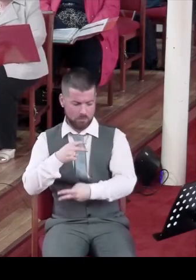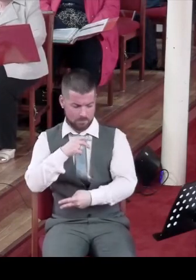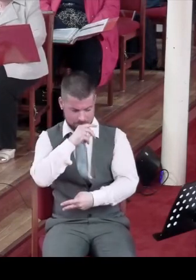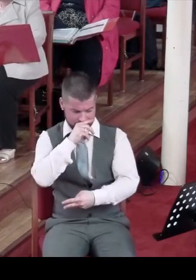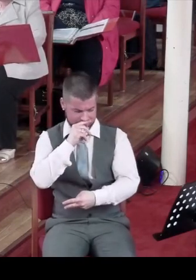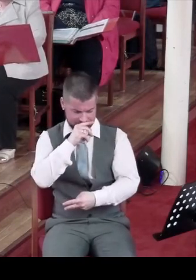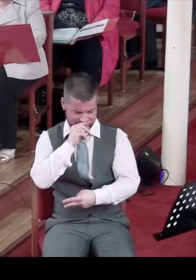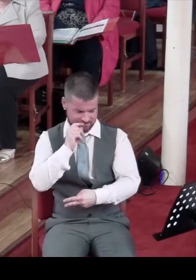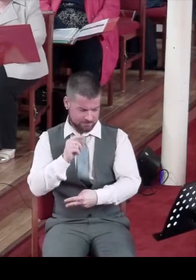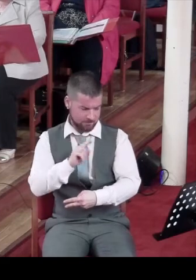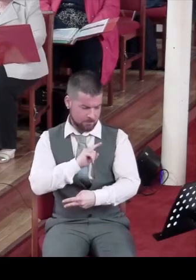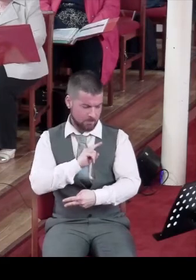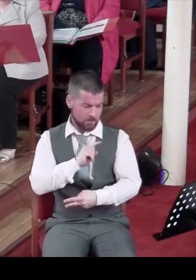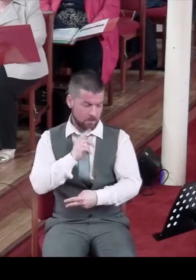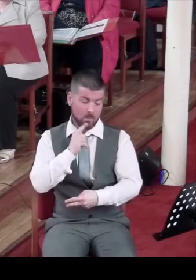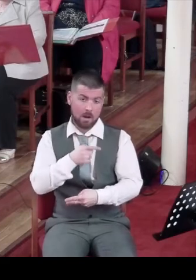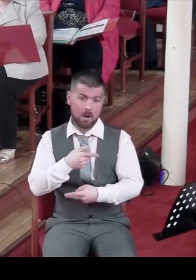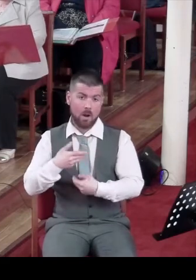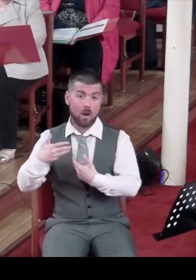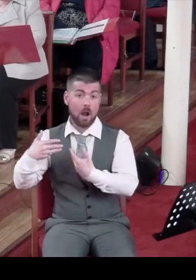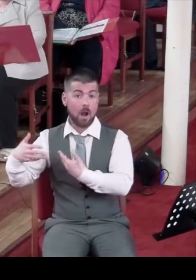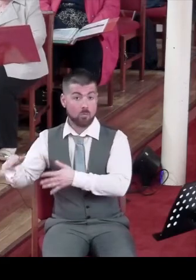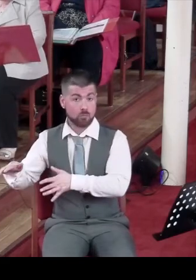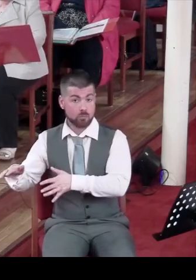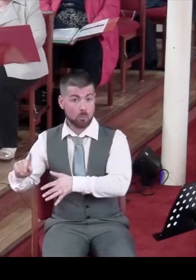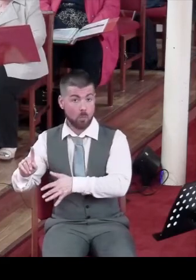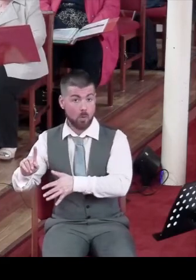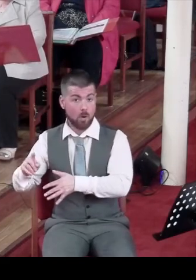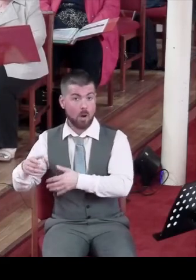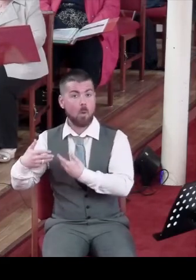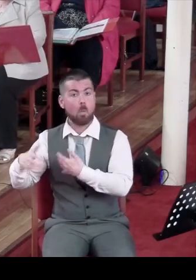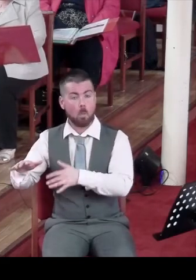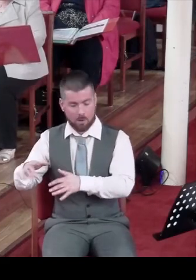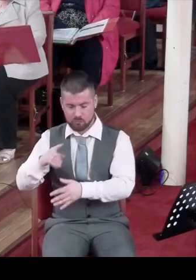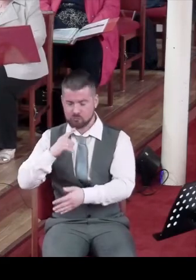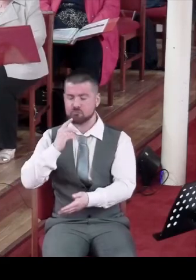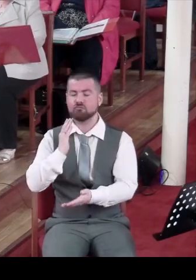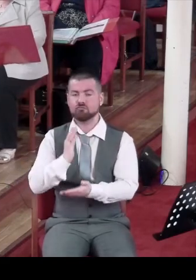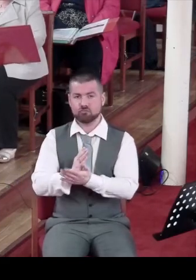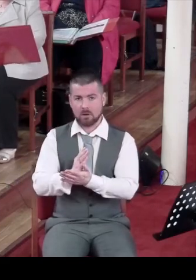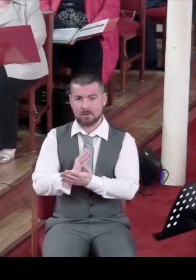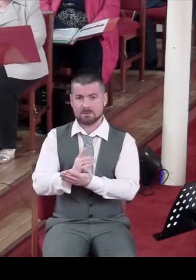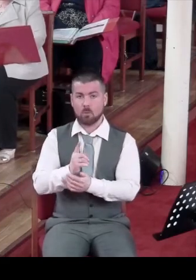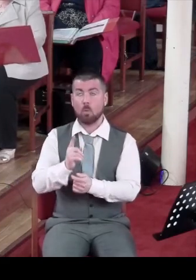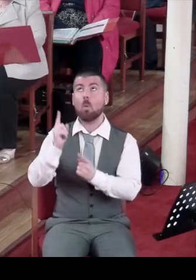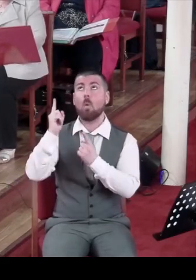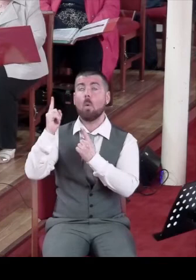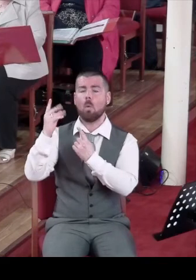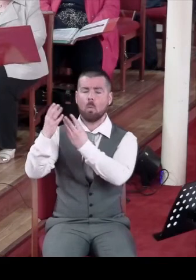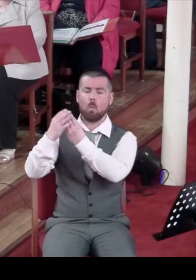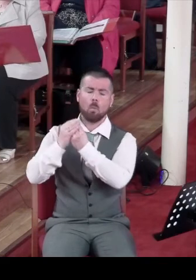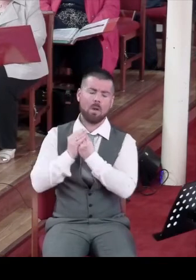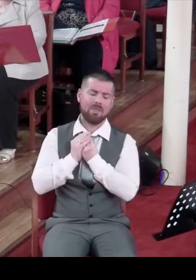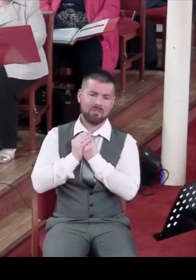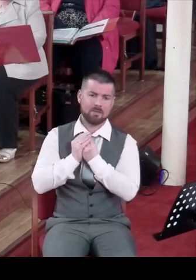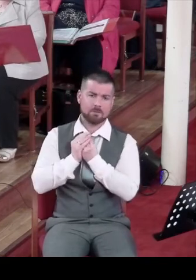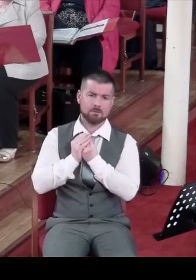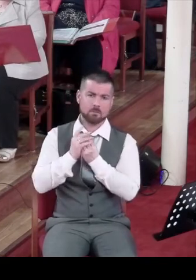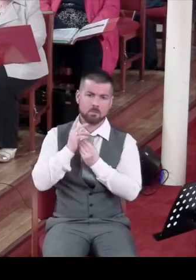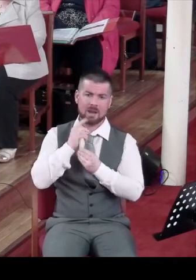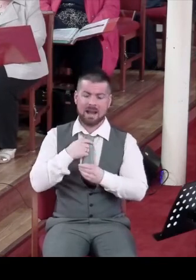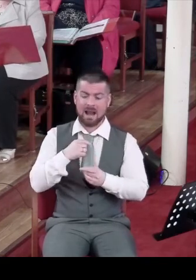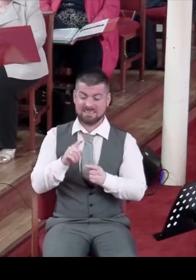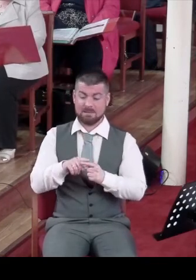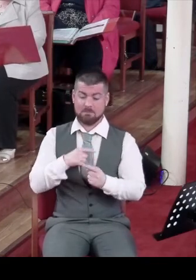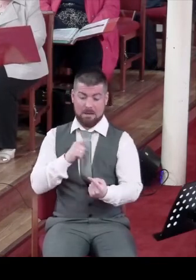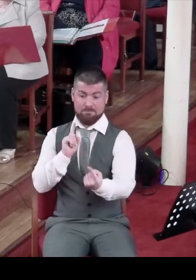out, we go, as always, trusting that God is with us. Whatever we're facing in this